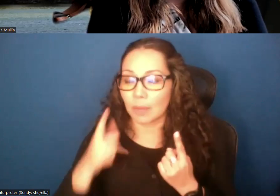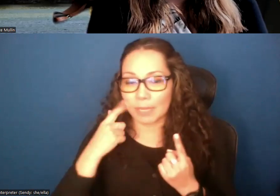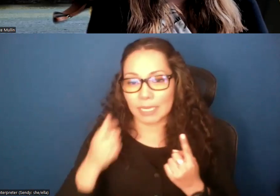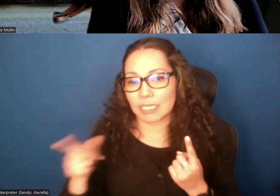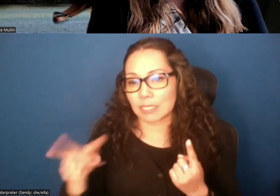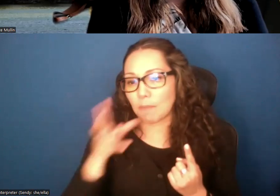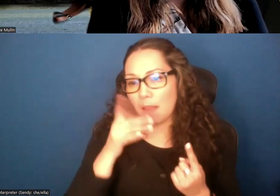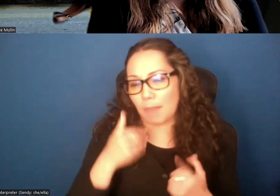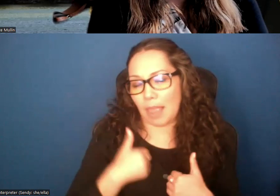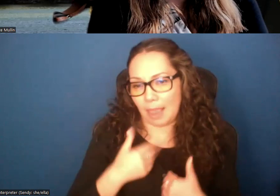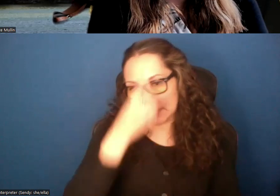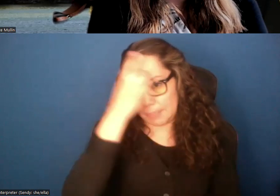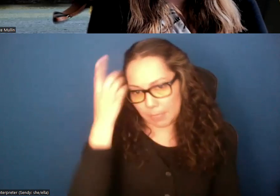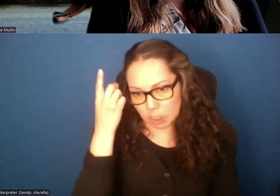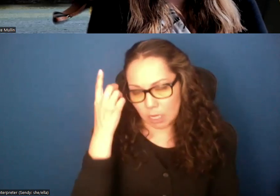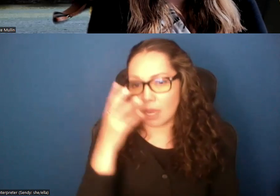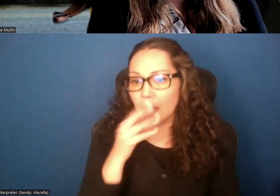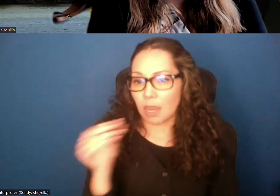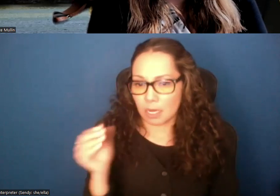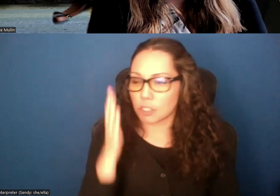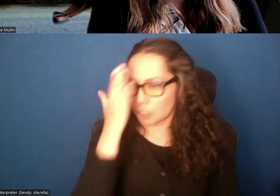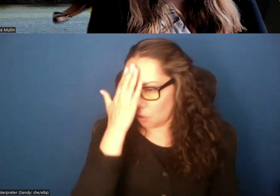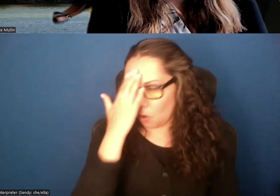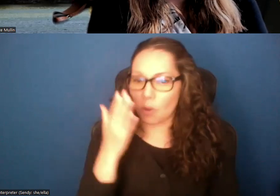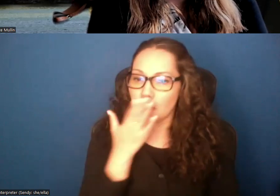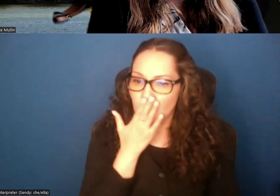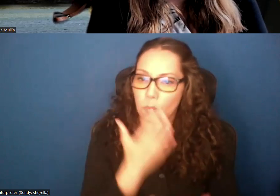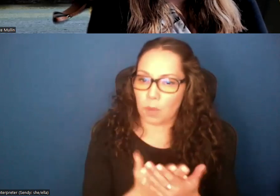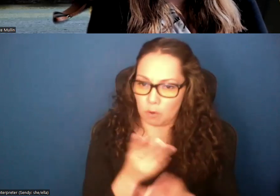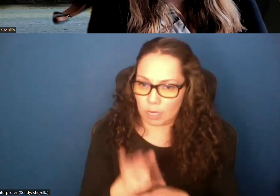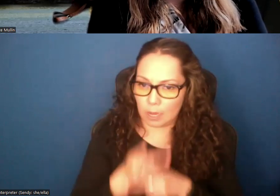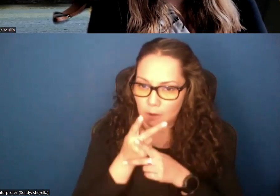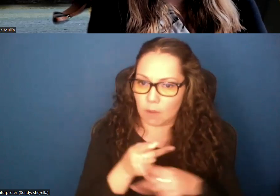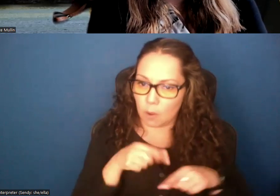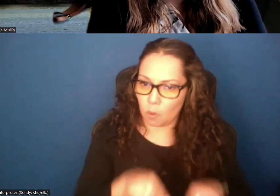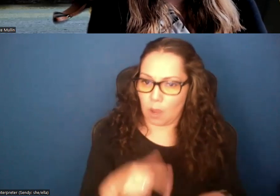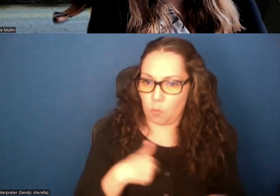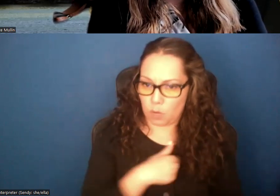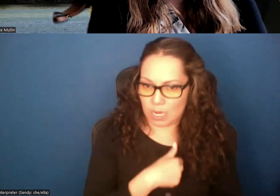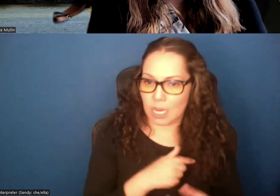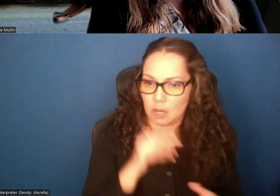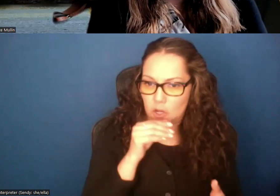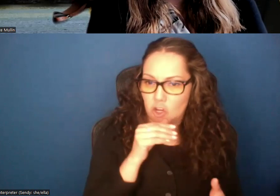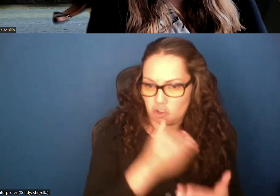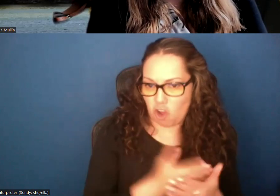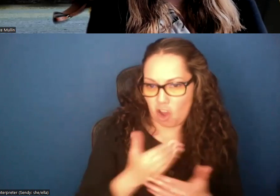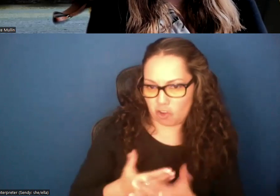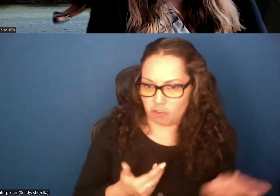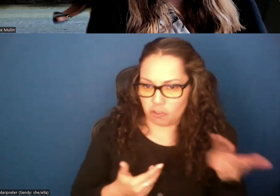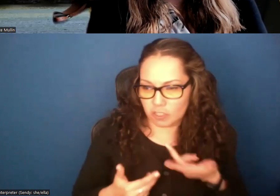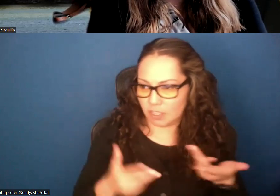they knew that my mom would be well cared for, uh, while her daughters were there. And, um,